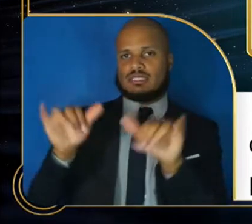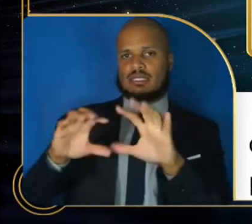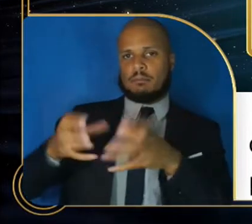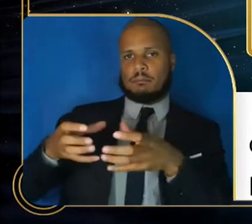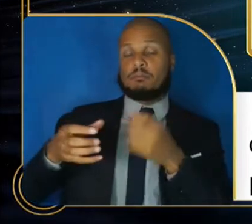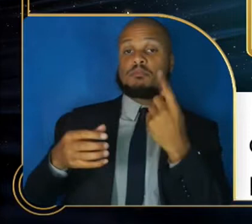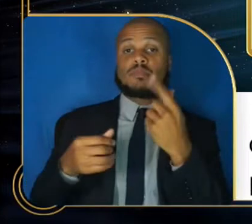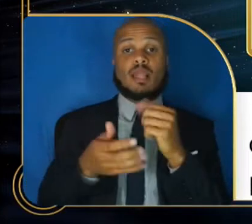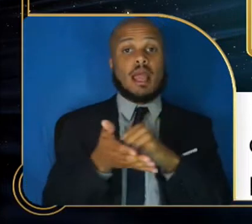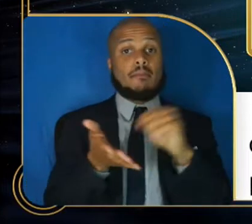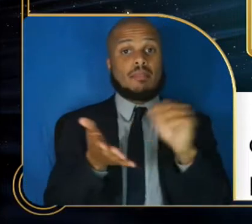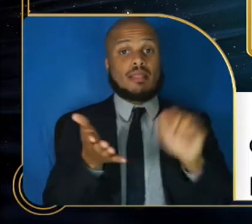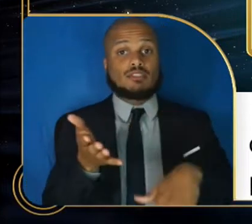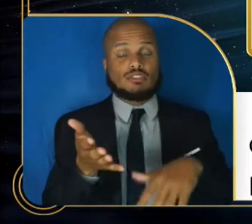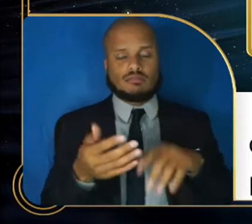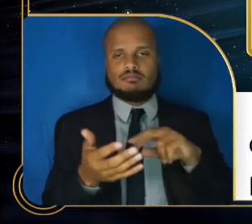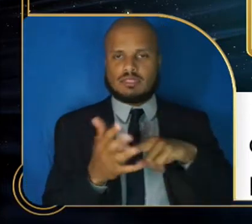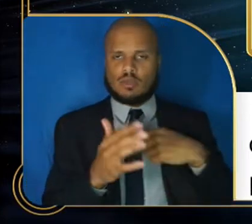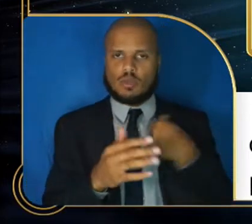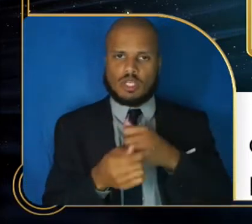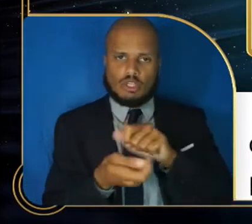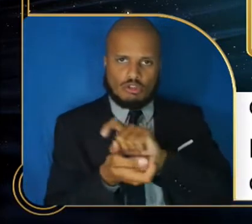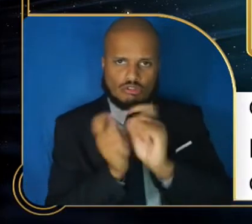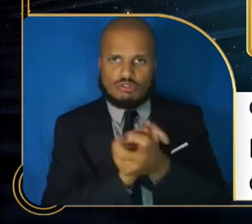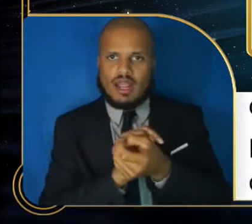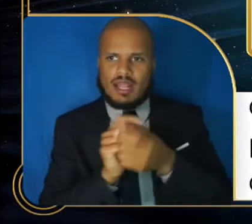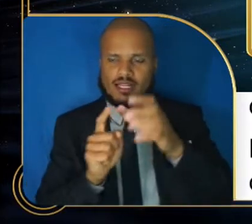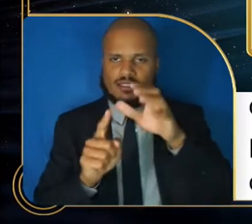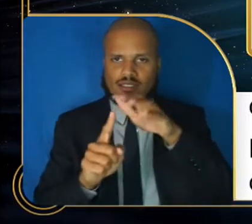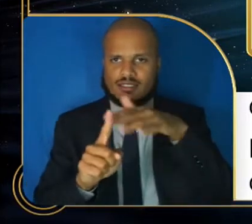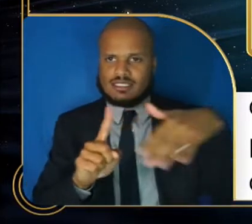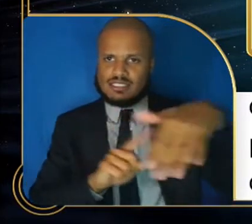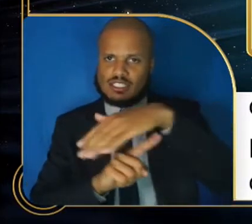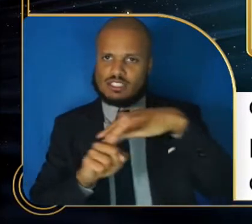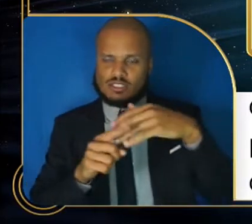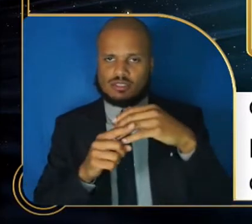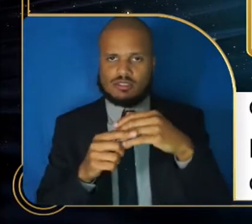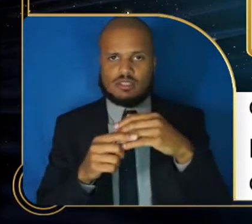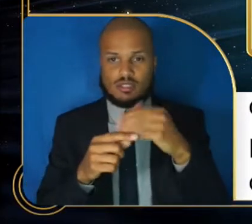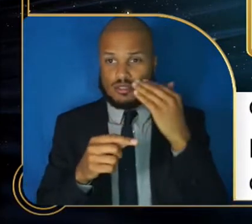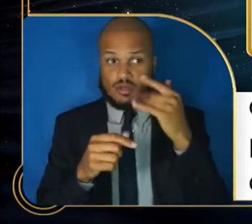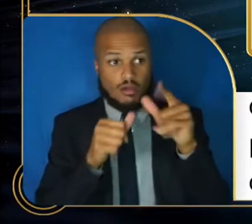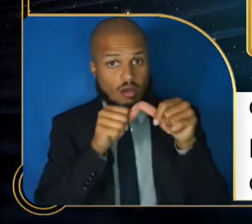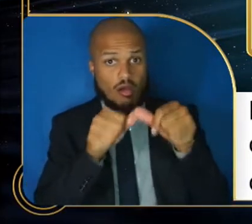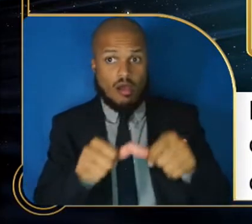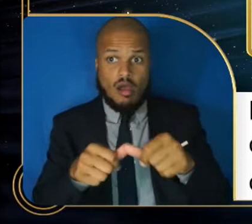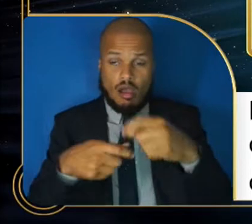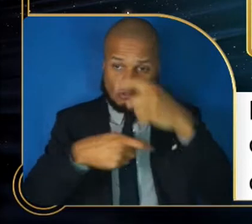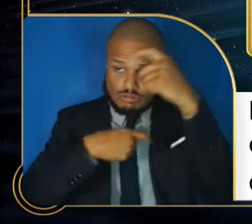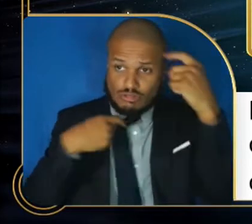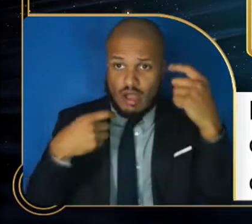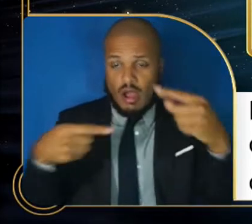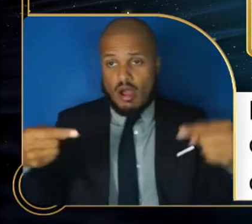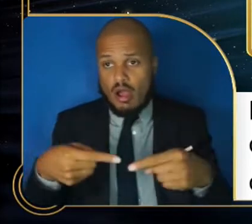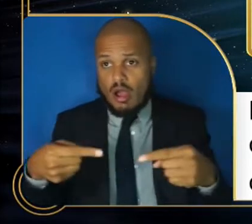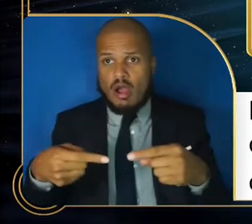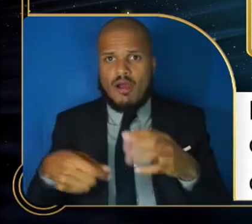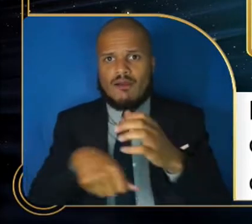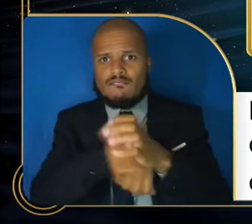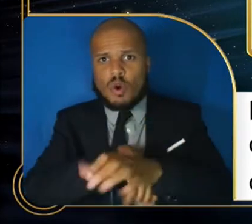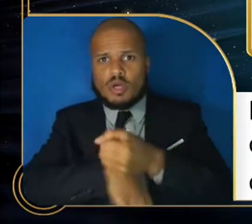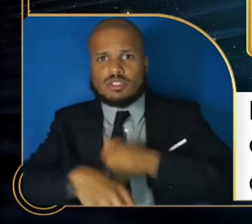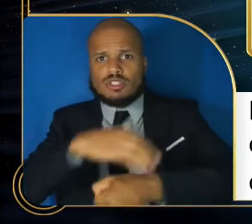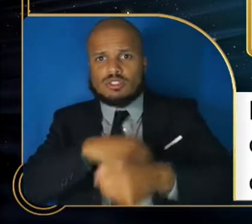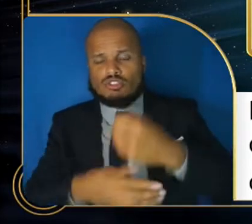is about creating the conditions that make outcomes that cause further trauma and harm, like forced treatment, chemical incarceration,